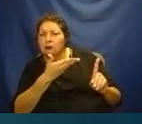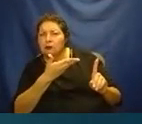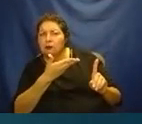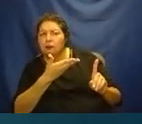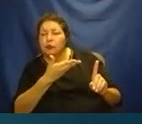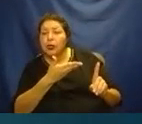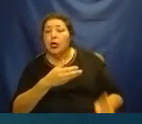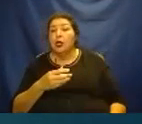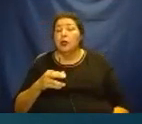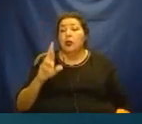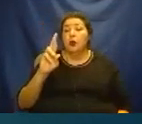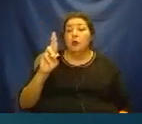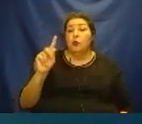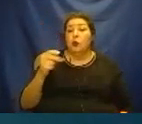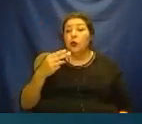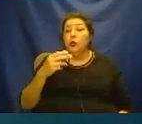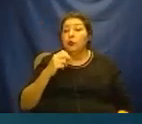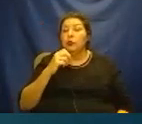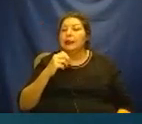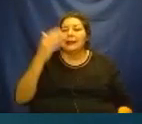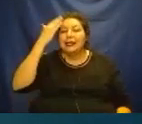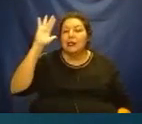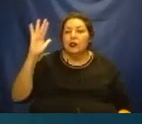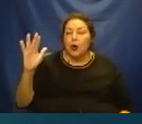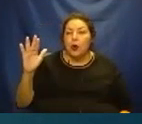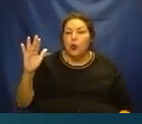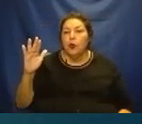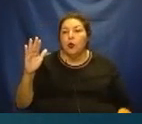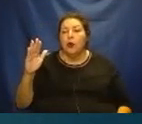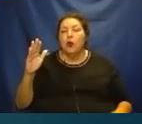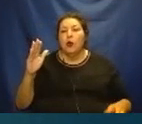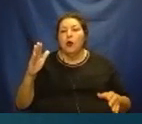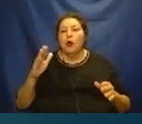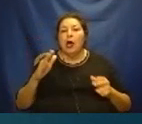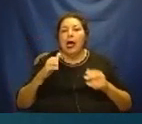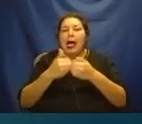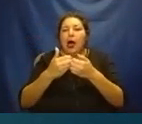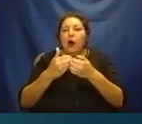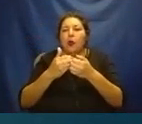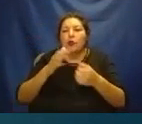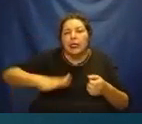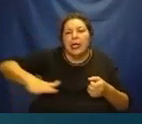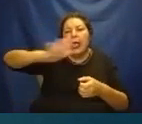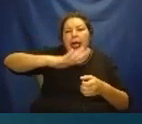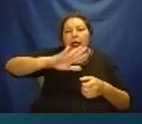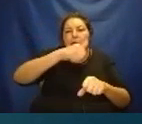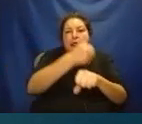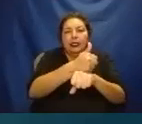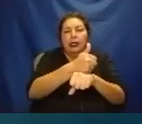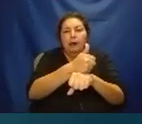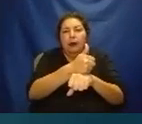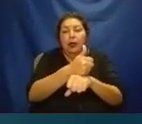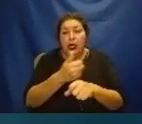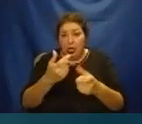Ruth was unacquainted and did not know the lay of the land, and she simply walked to